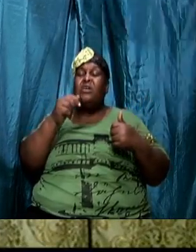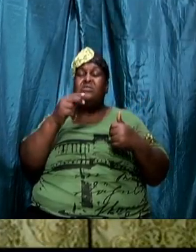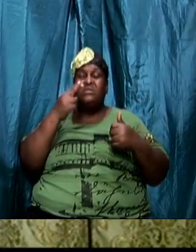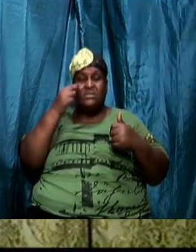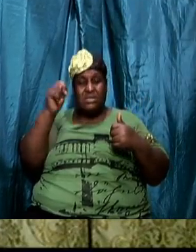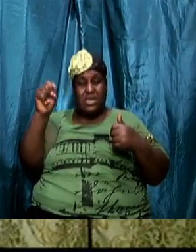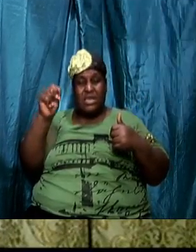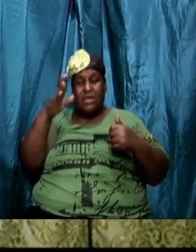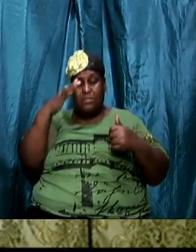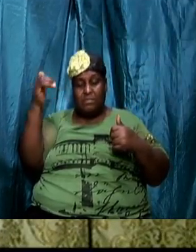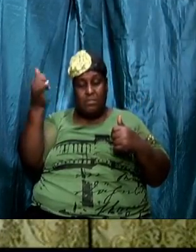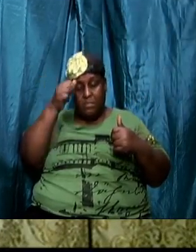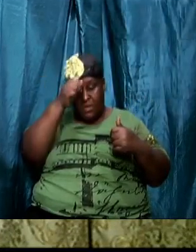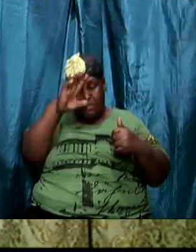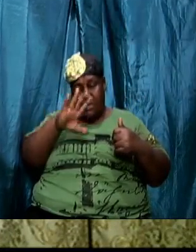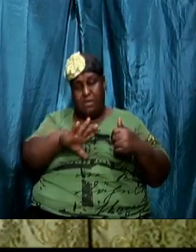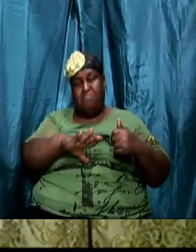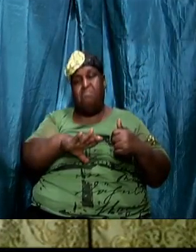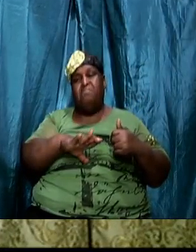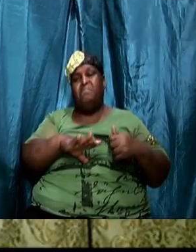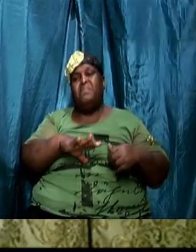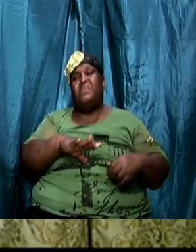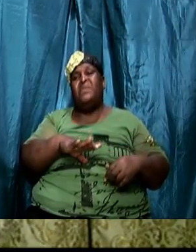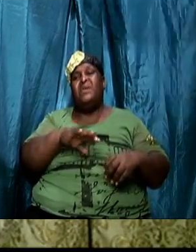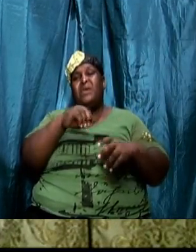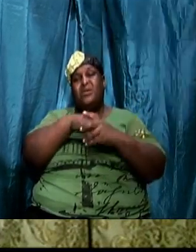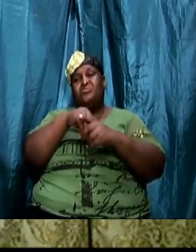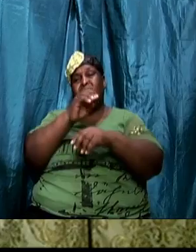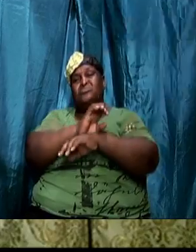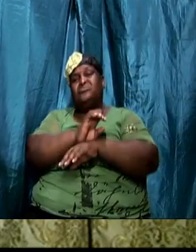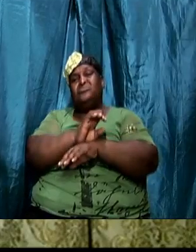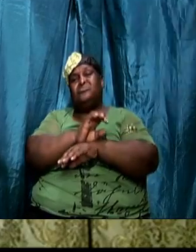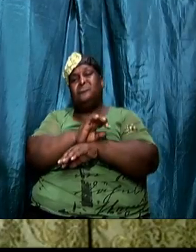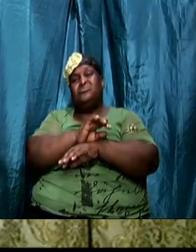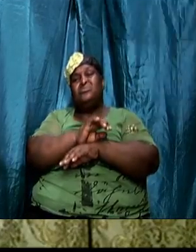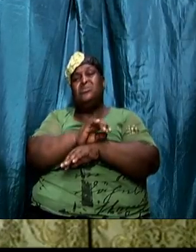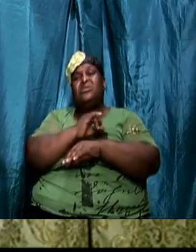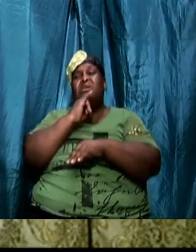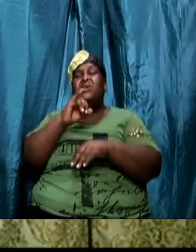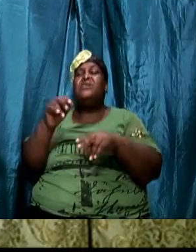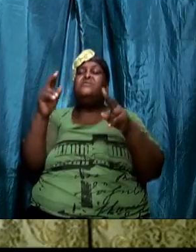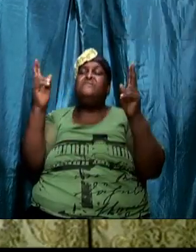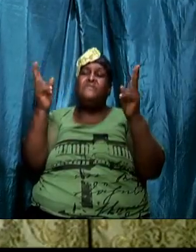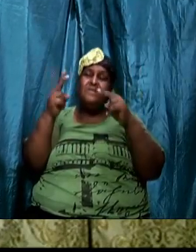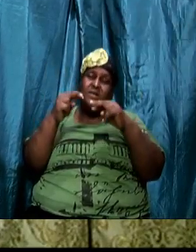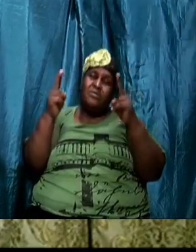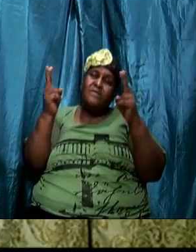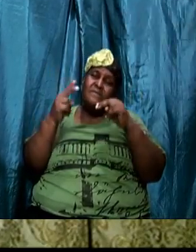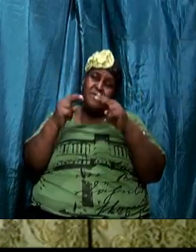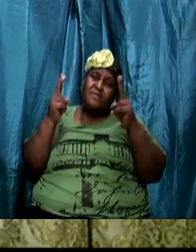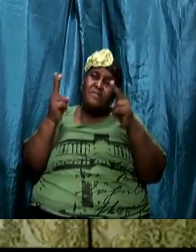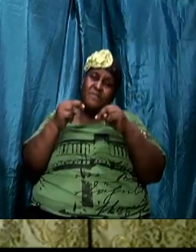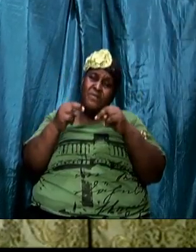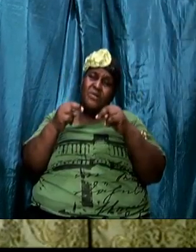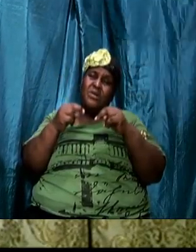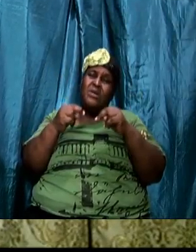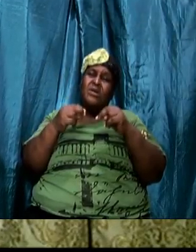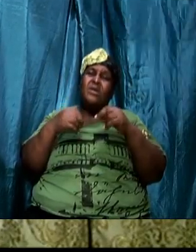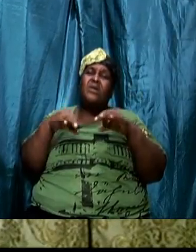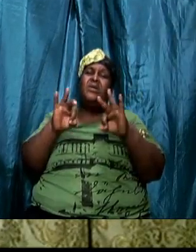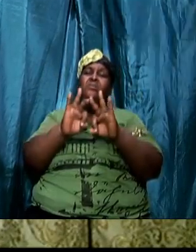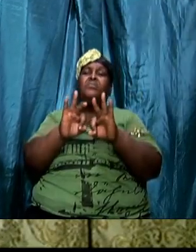seen by men in church is very, very,